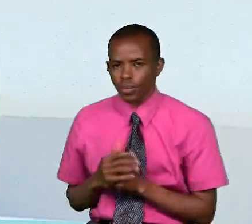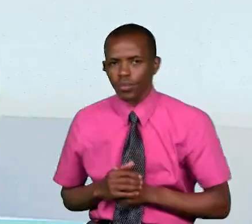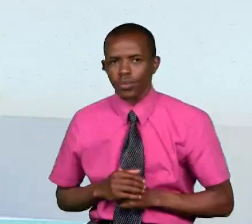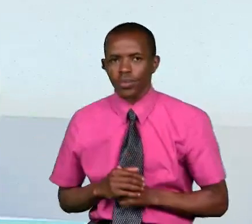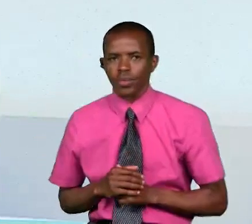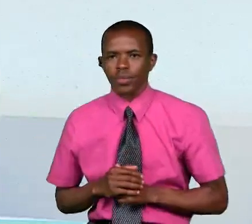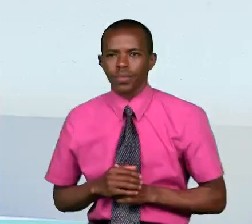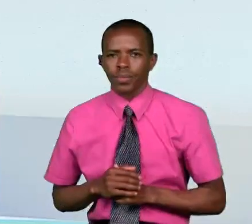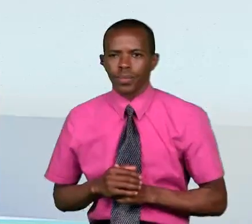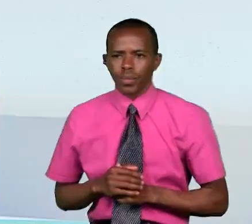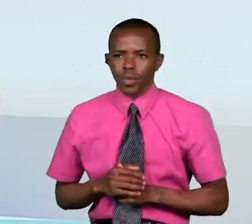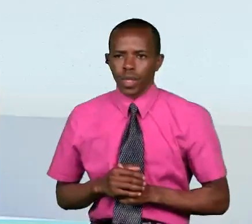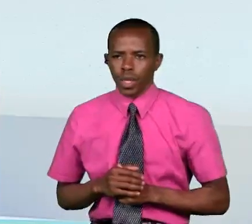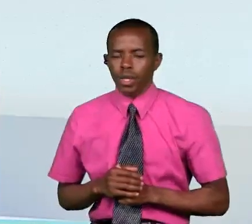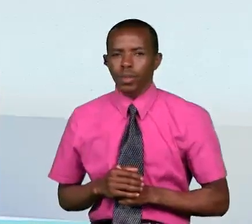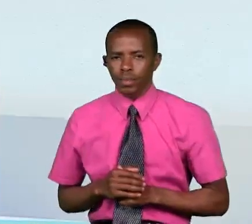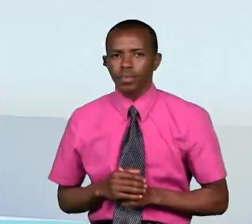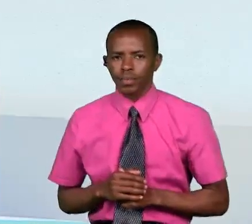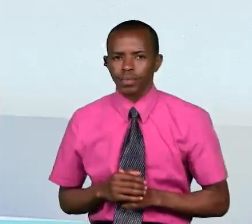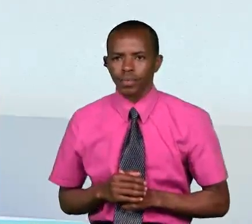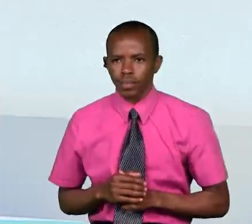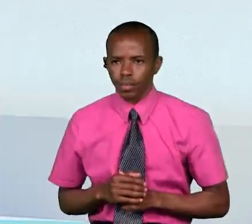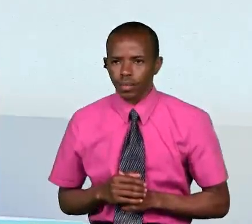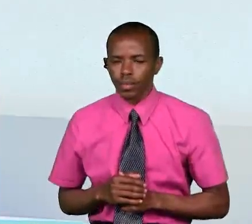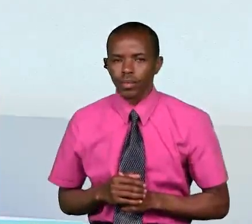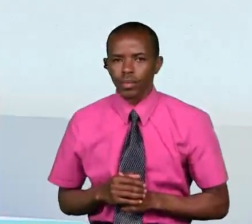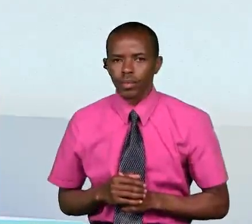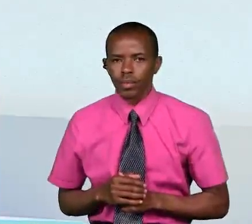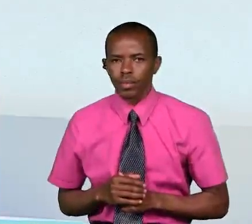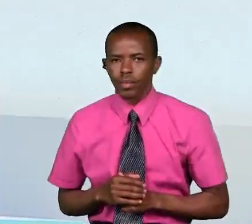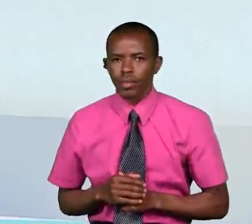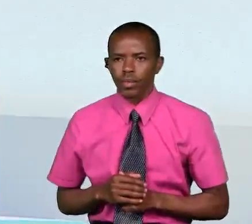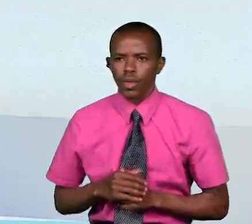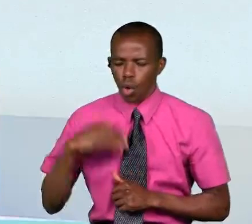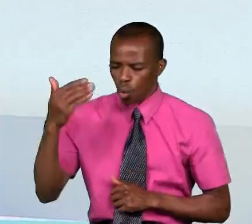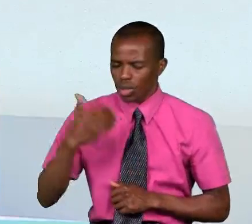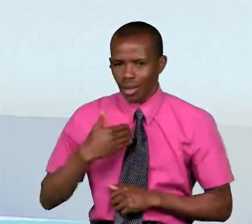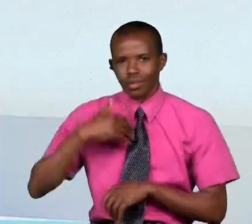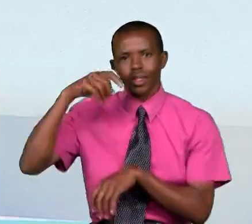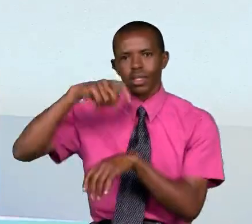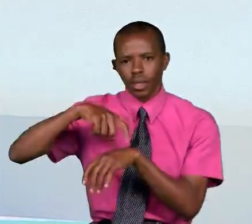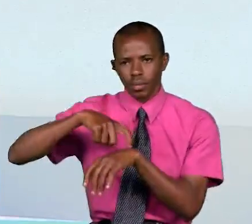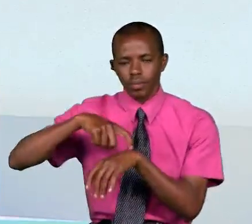from our spiritual side, our point of view, there is always the fullness of time.